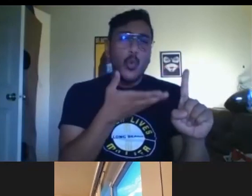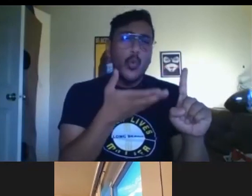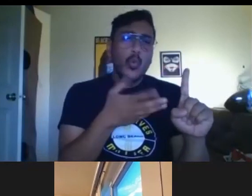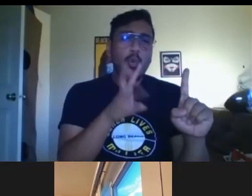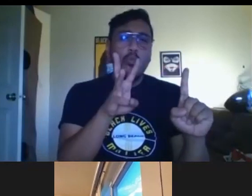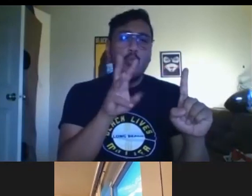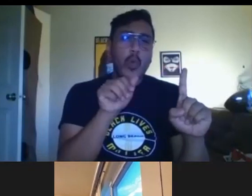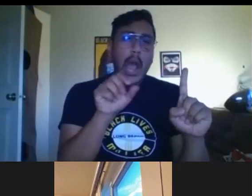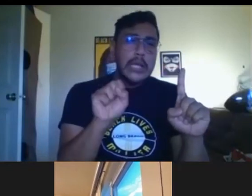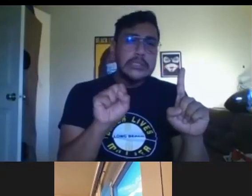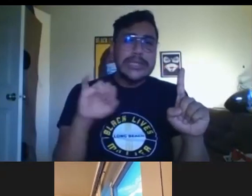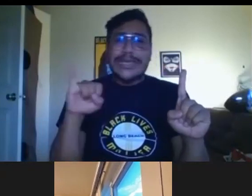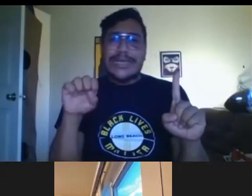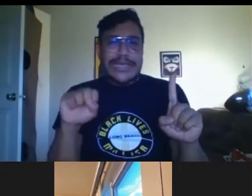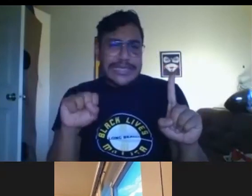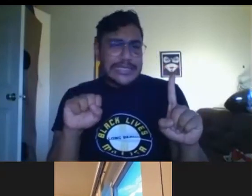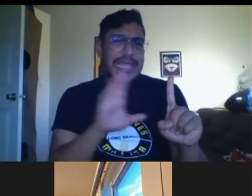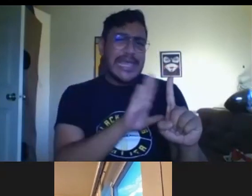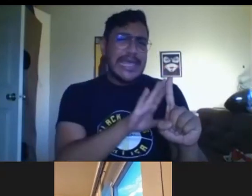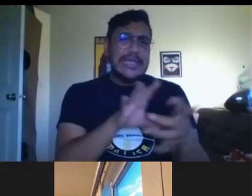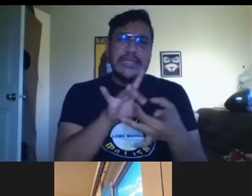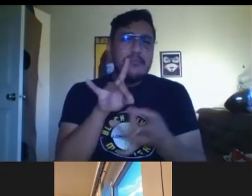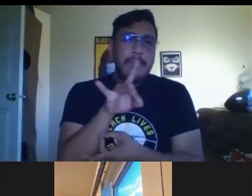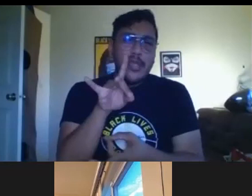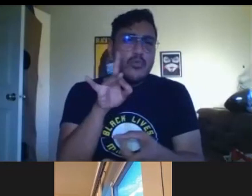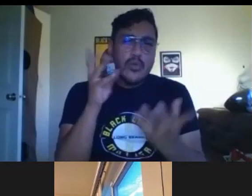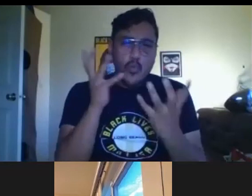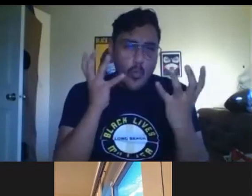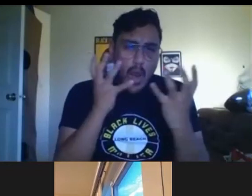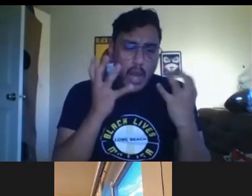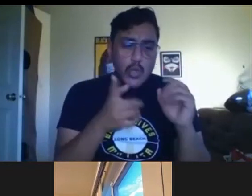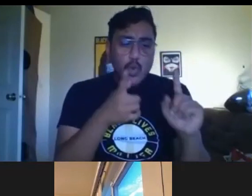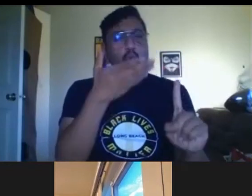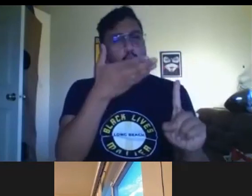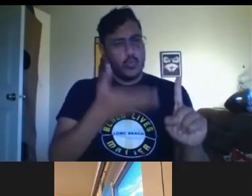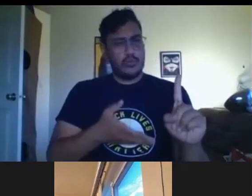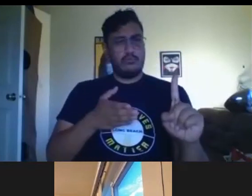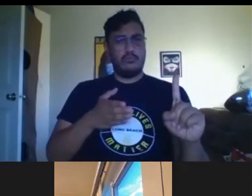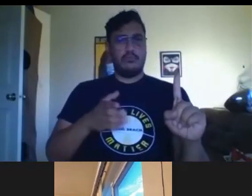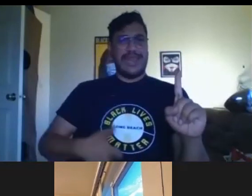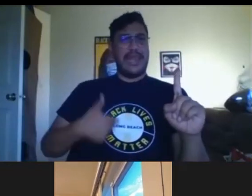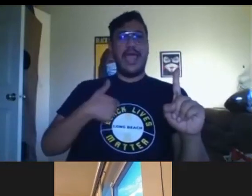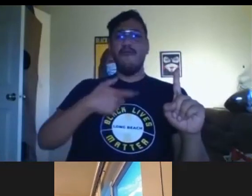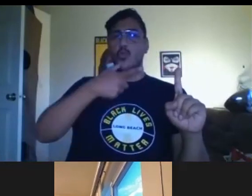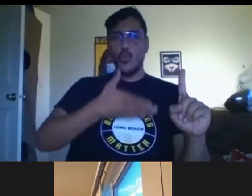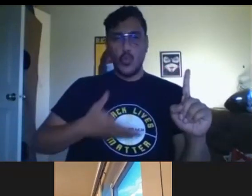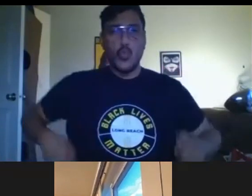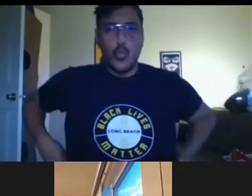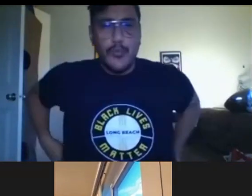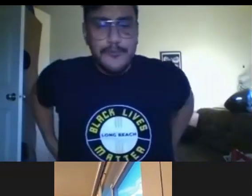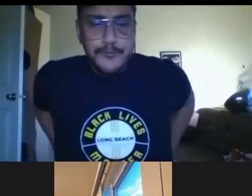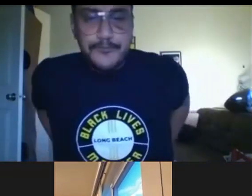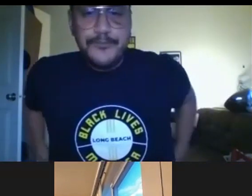his spirit means, and who he was in life? Yes.